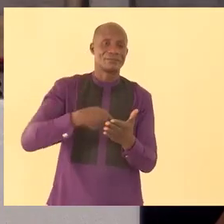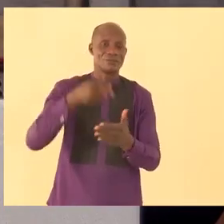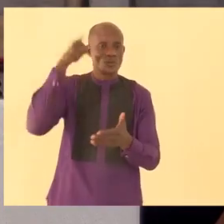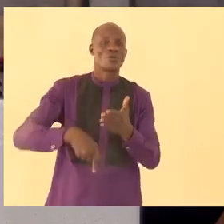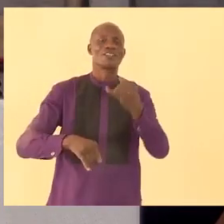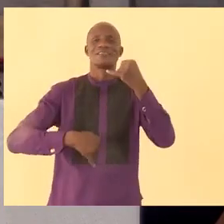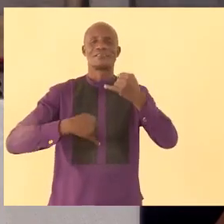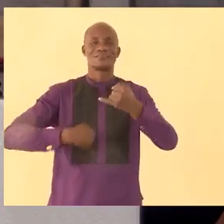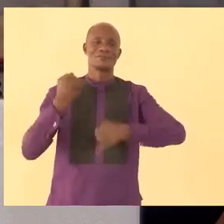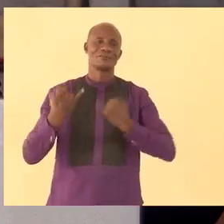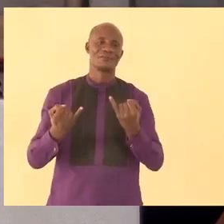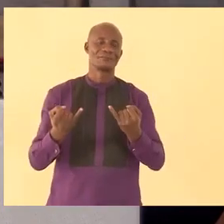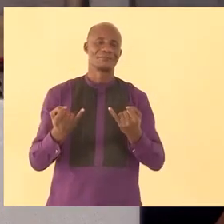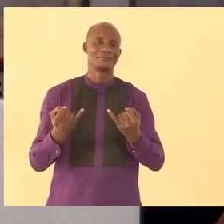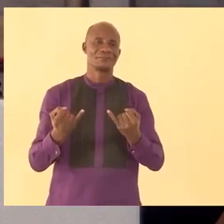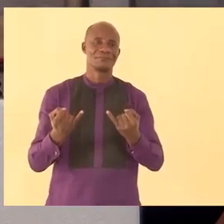What joy.